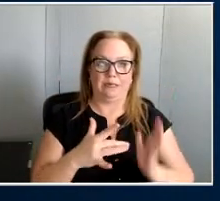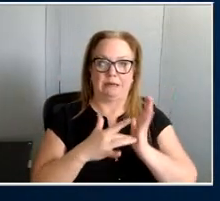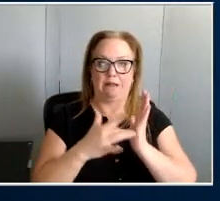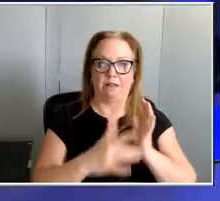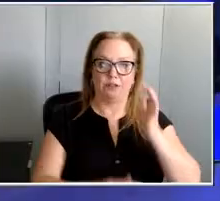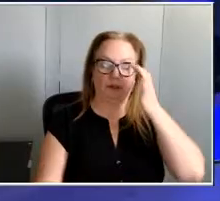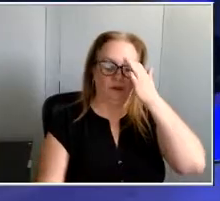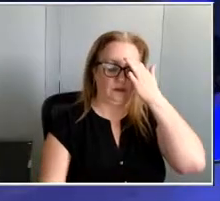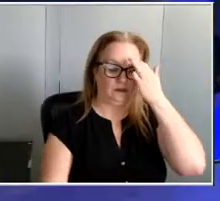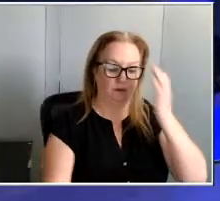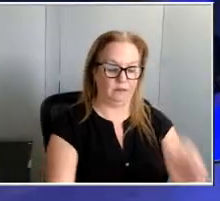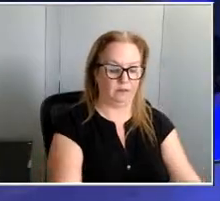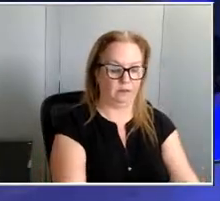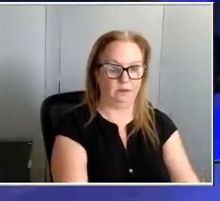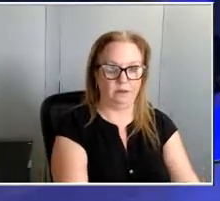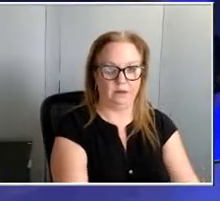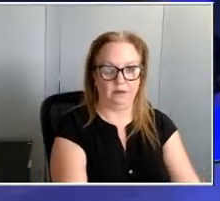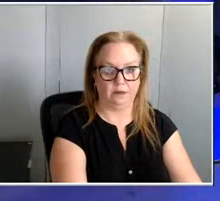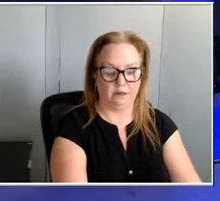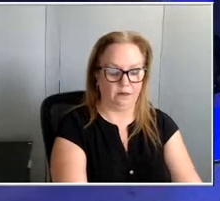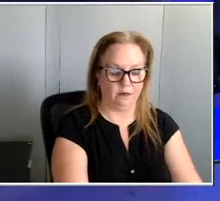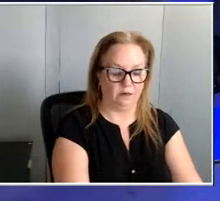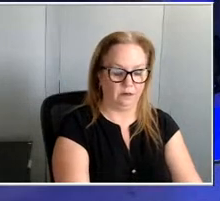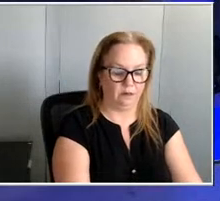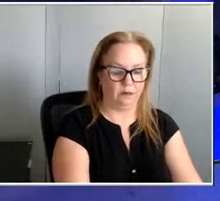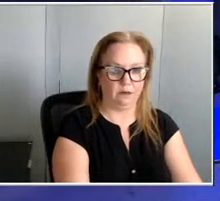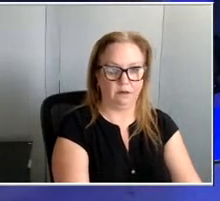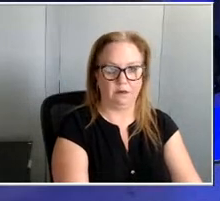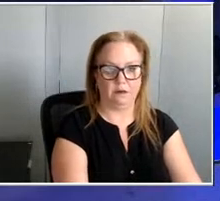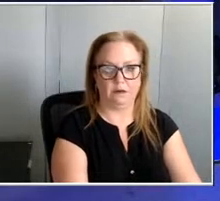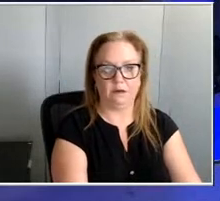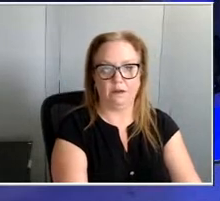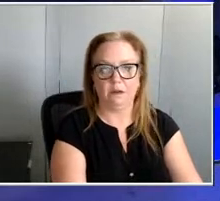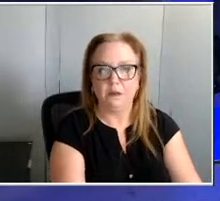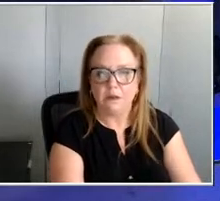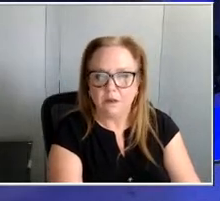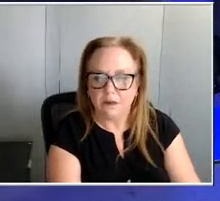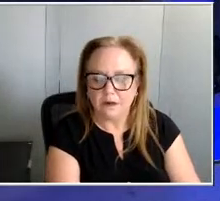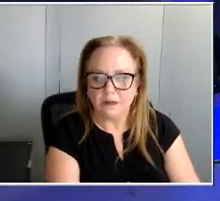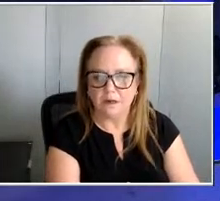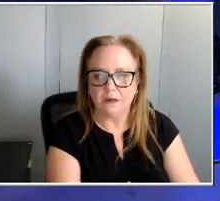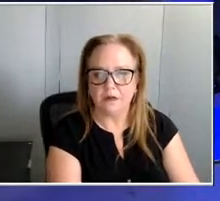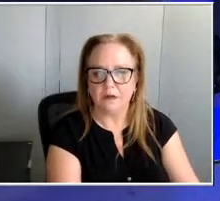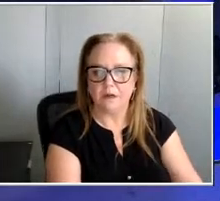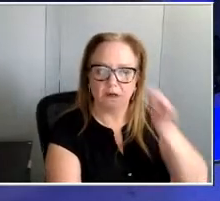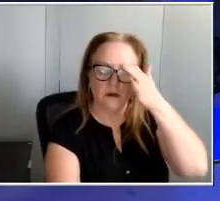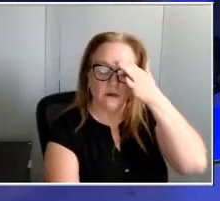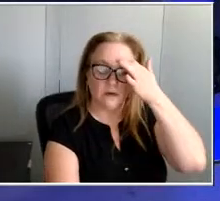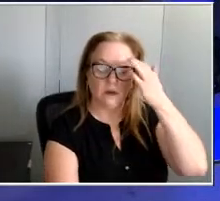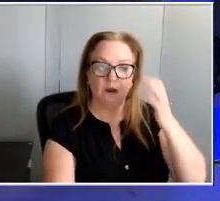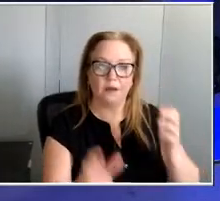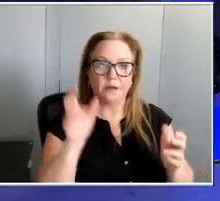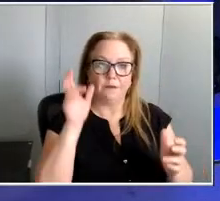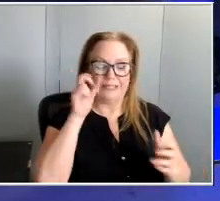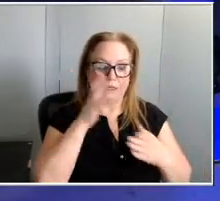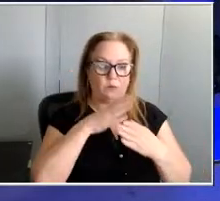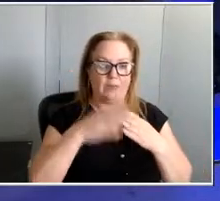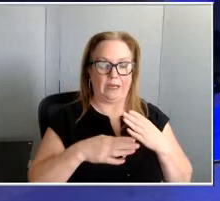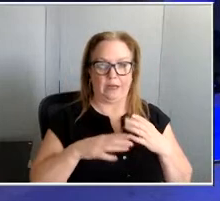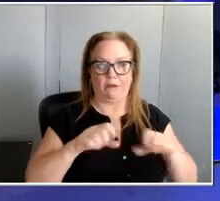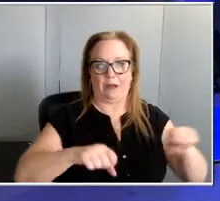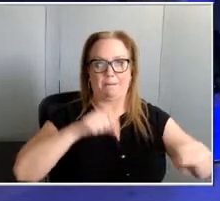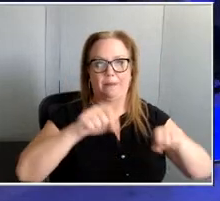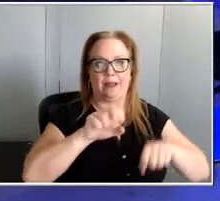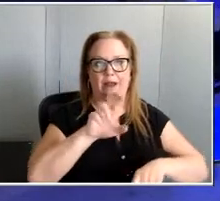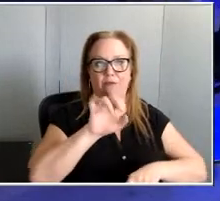You know, here's my suspicion, and Bob, I'll be good to get your impact or your thoughts about this. But you know, so this weekend I went on a long bike ride with my